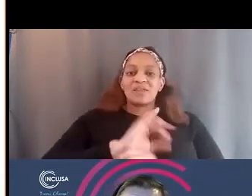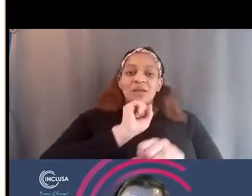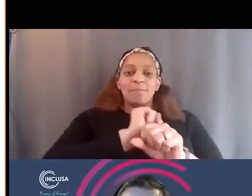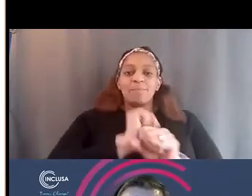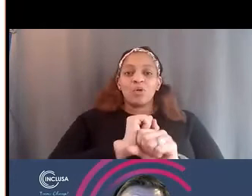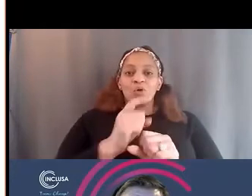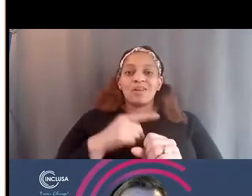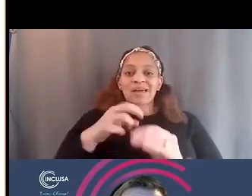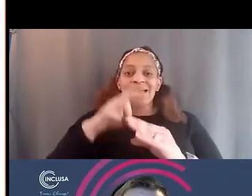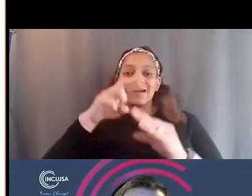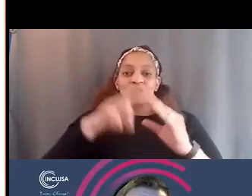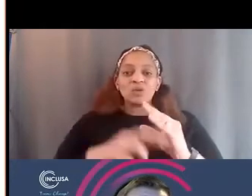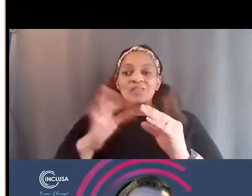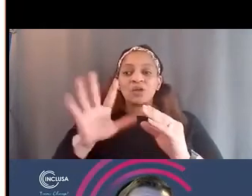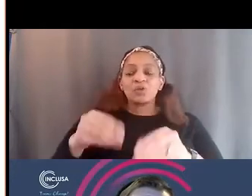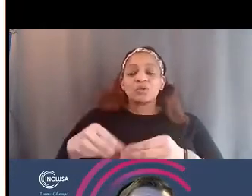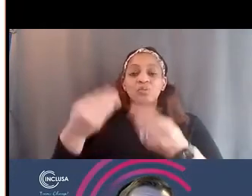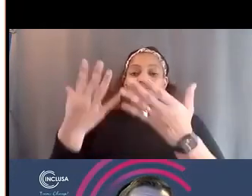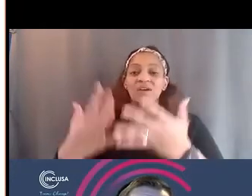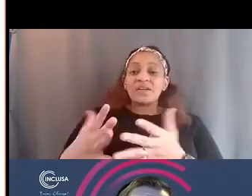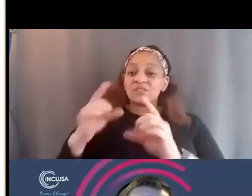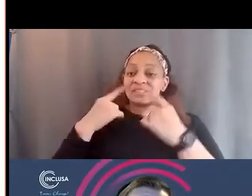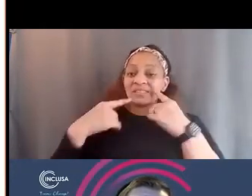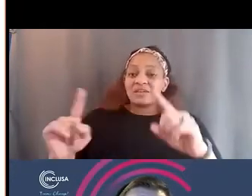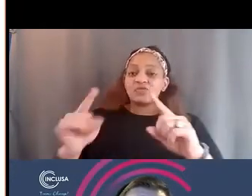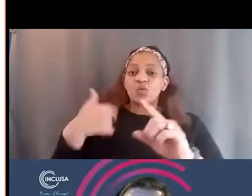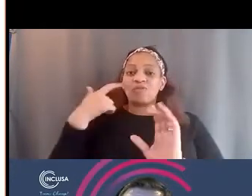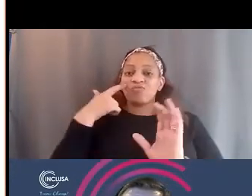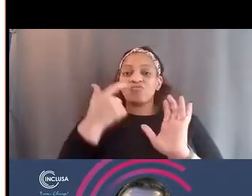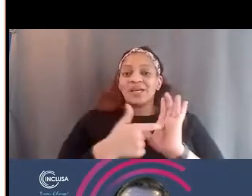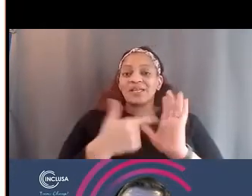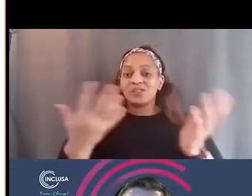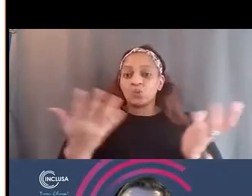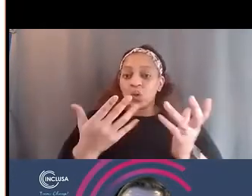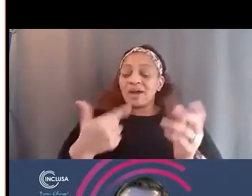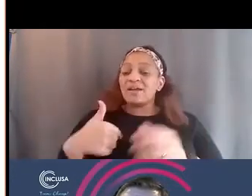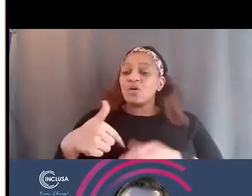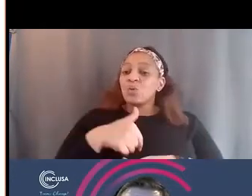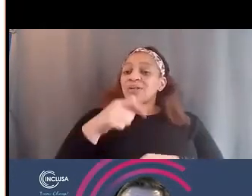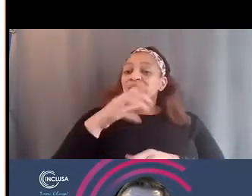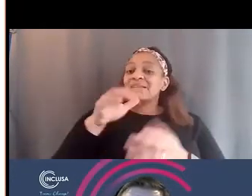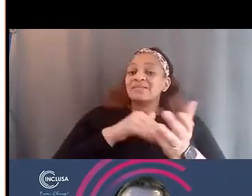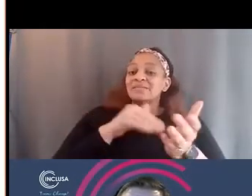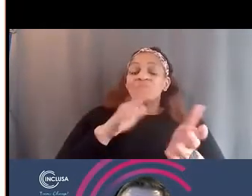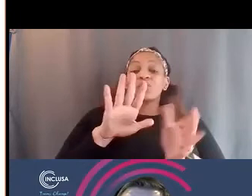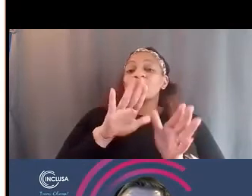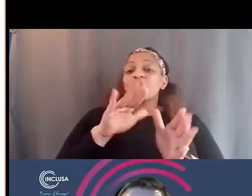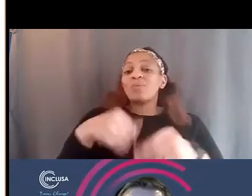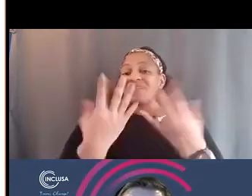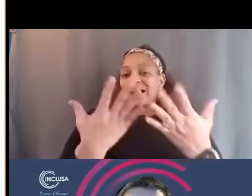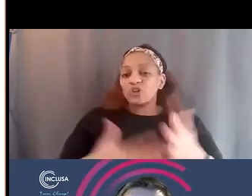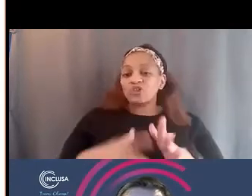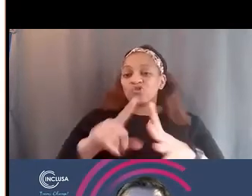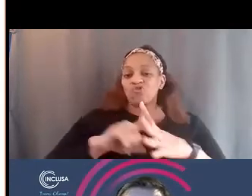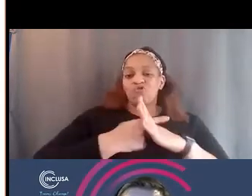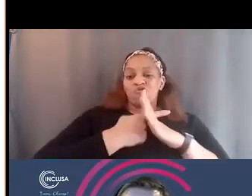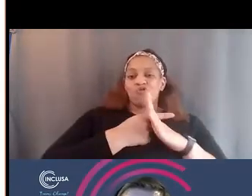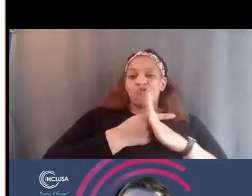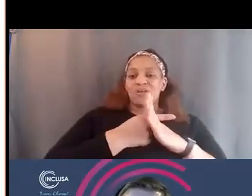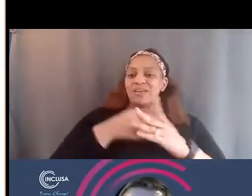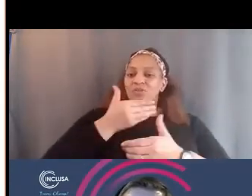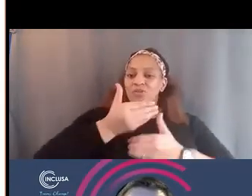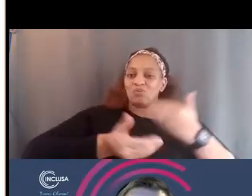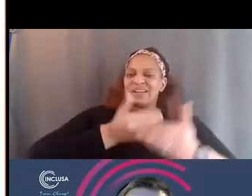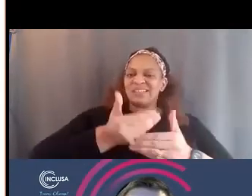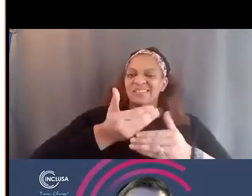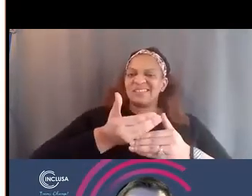our providers be successful. We recognized we needed providers at the table early in the process. So we brought providers